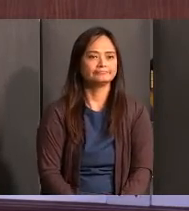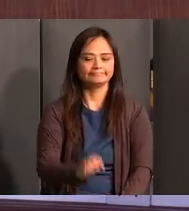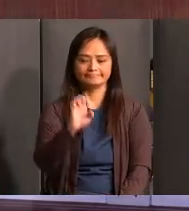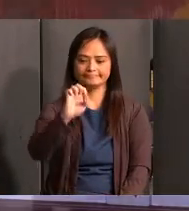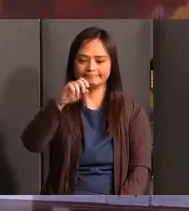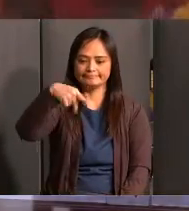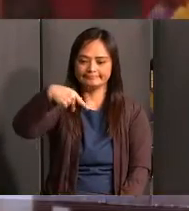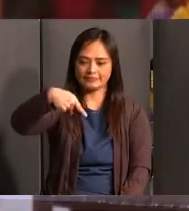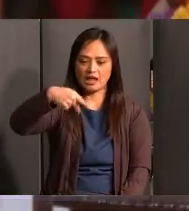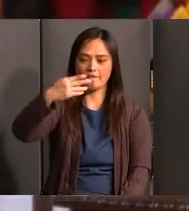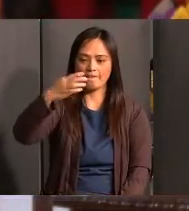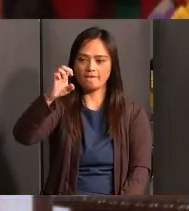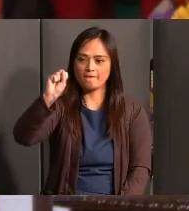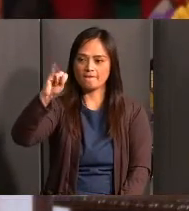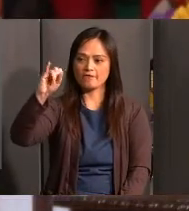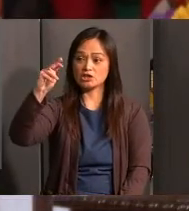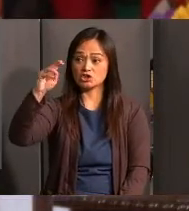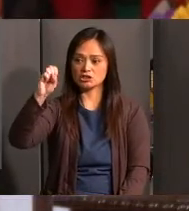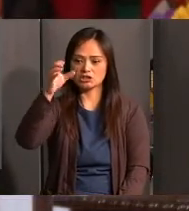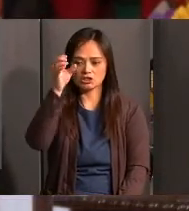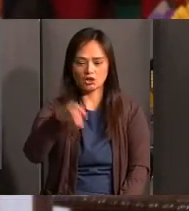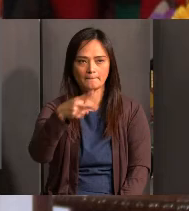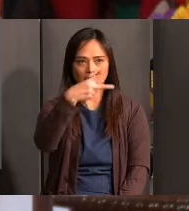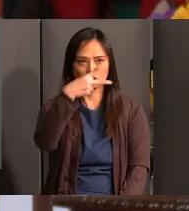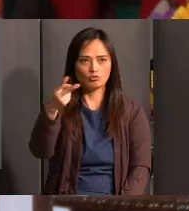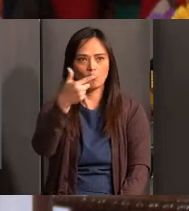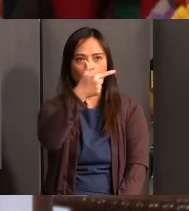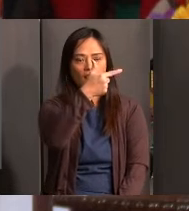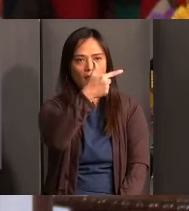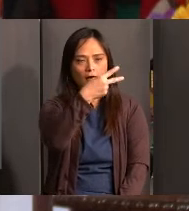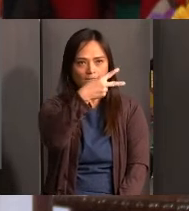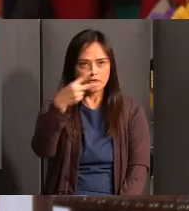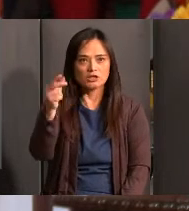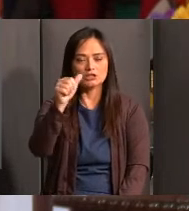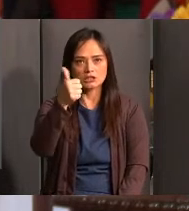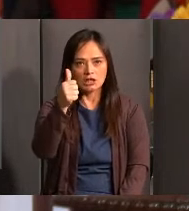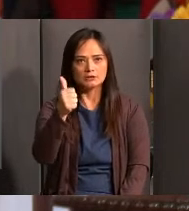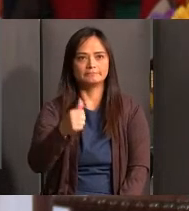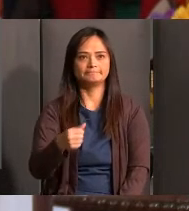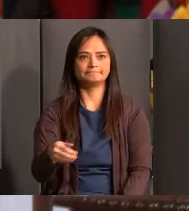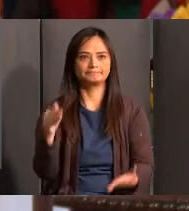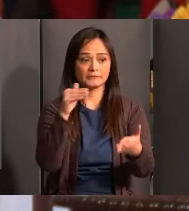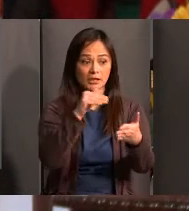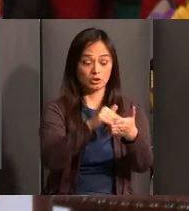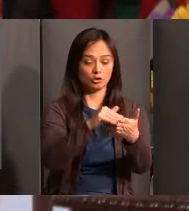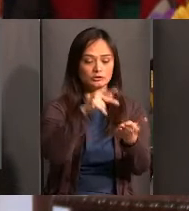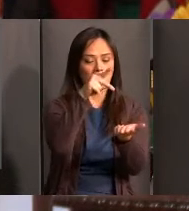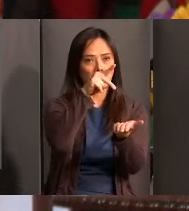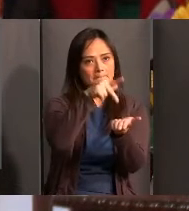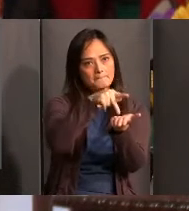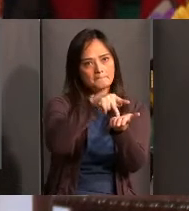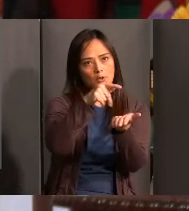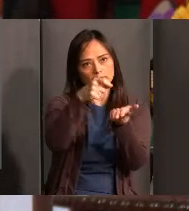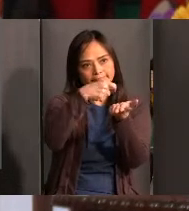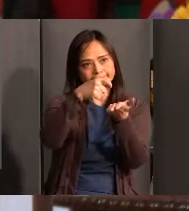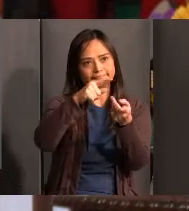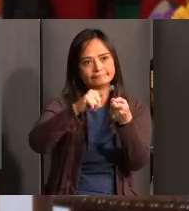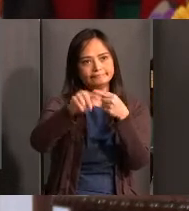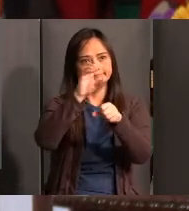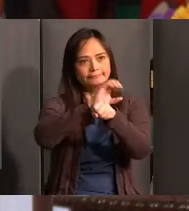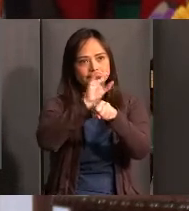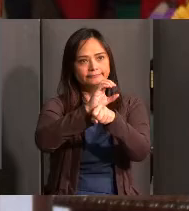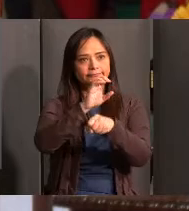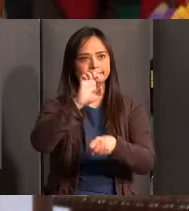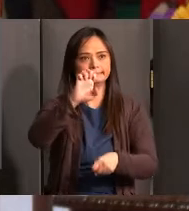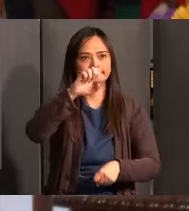Ephesians chapter 2 verse 10. Again, here the Apostle Paul writes to the church in Ephesus and he tells